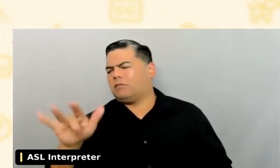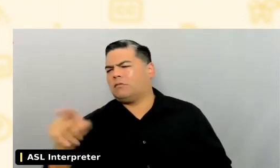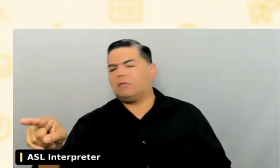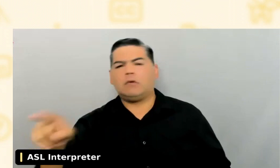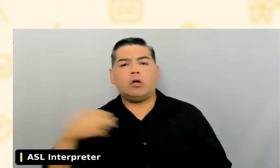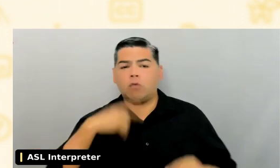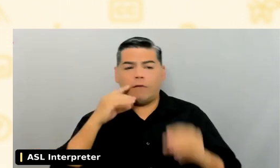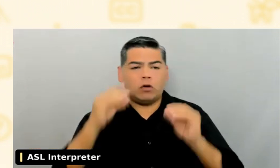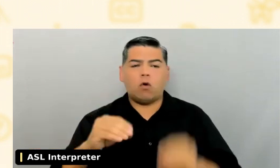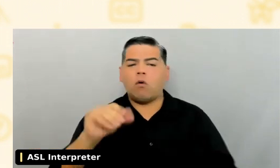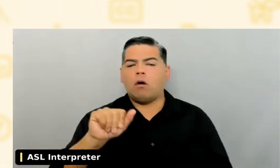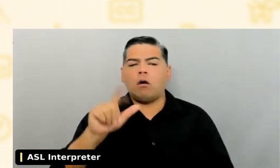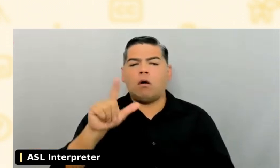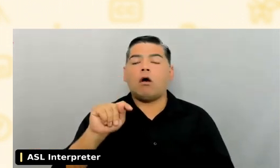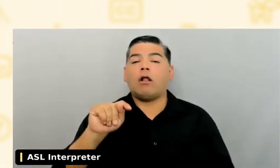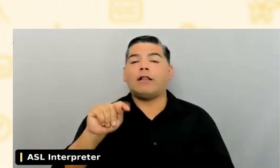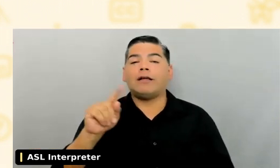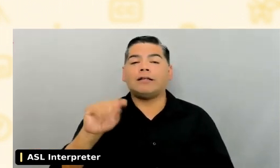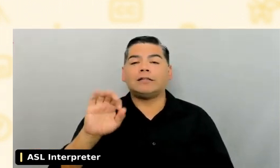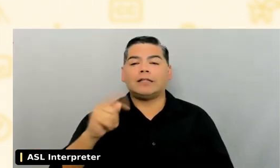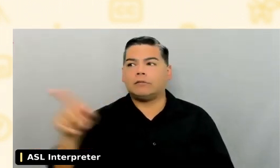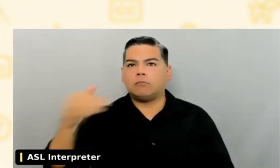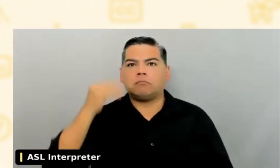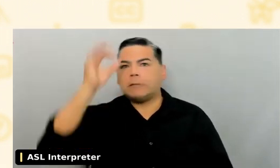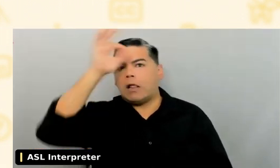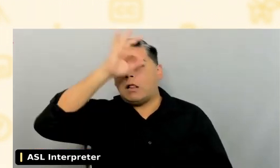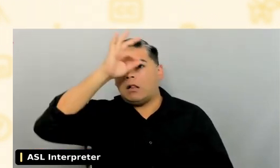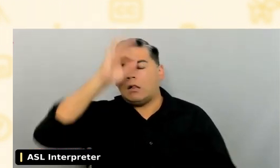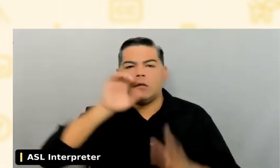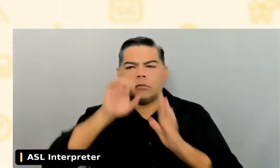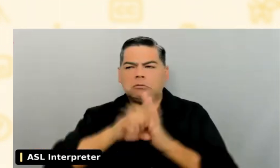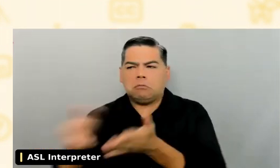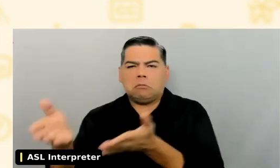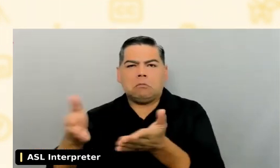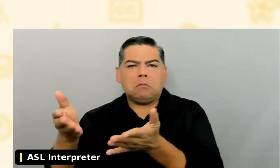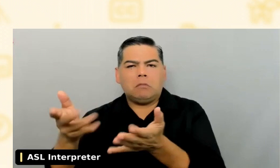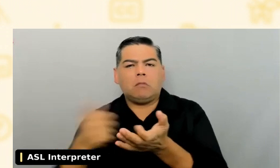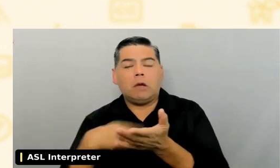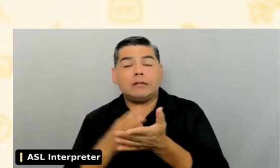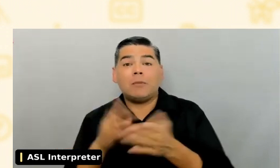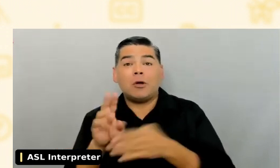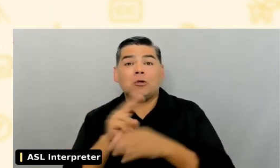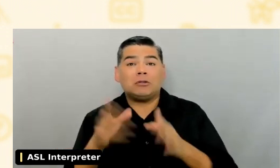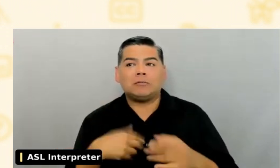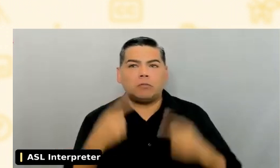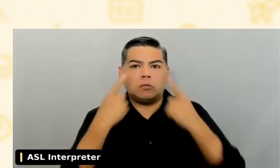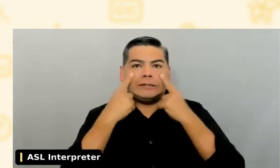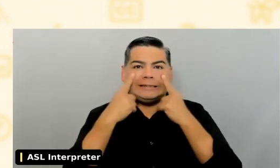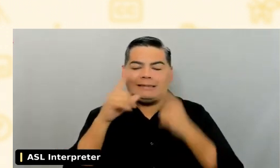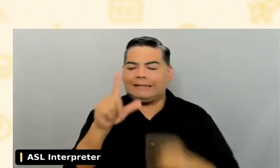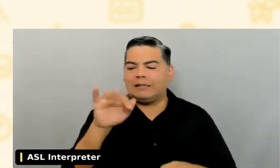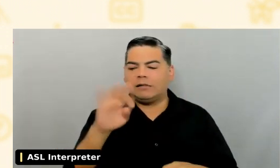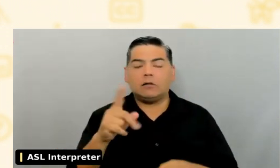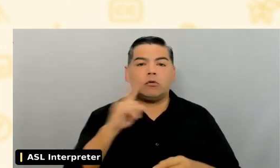text, they wouldn't know what the image is about. So some users probably won't see the link where you can load all